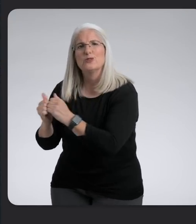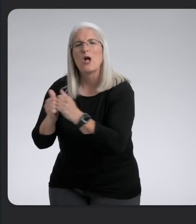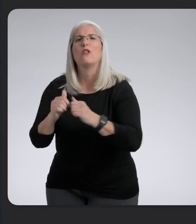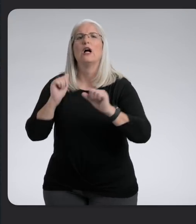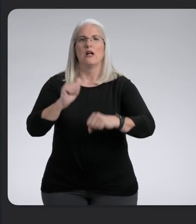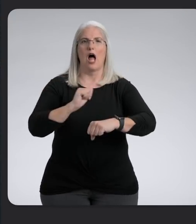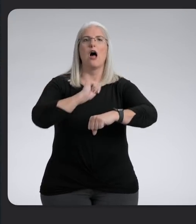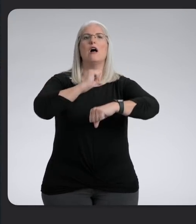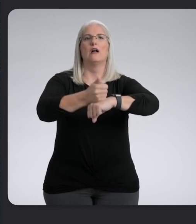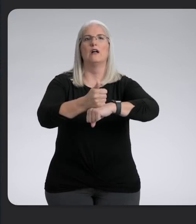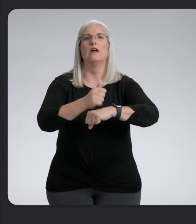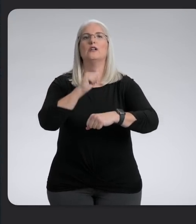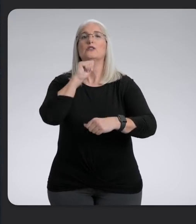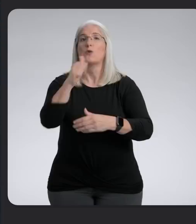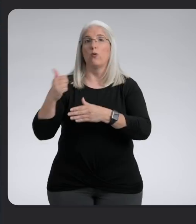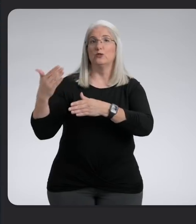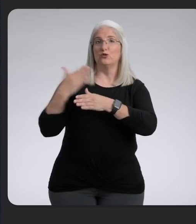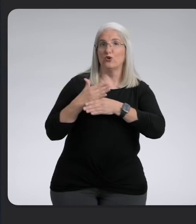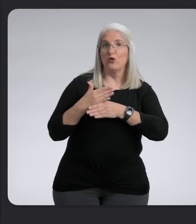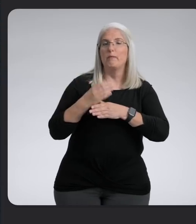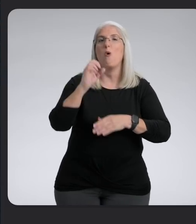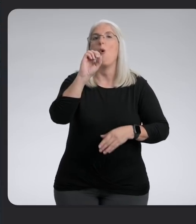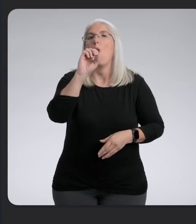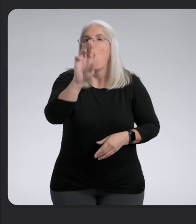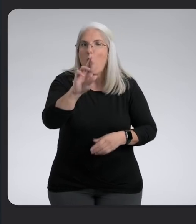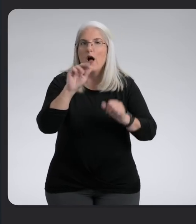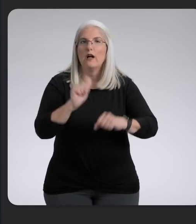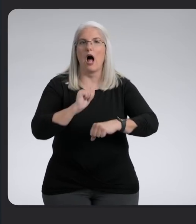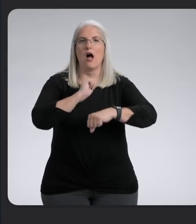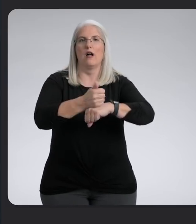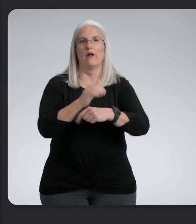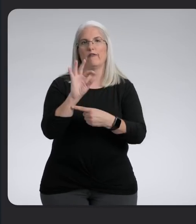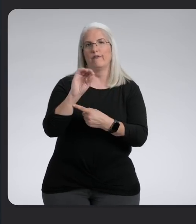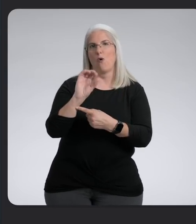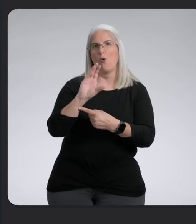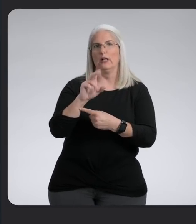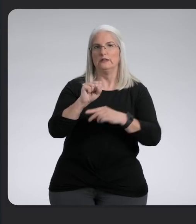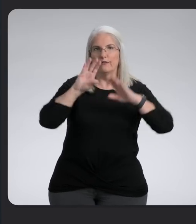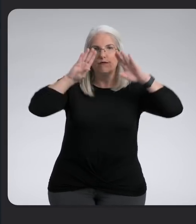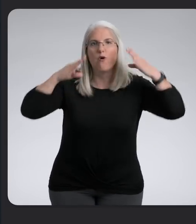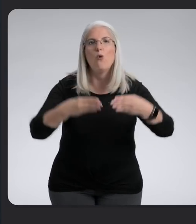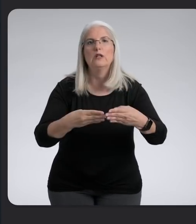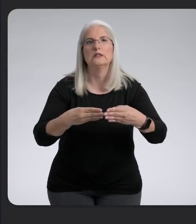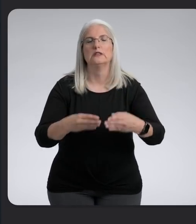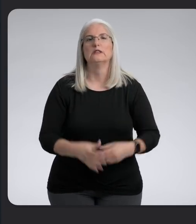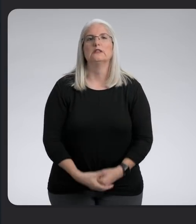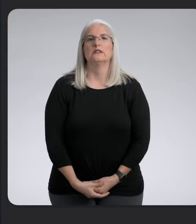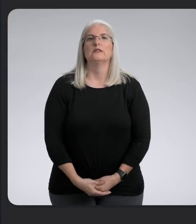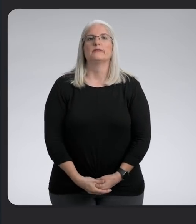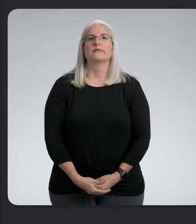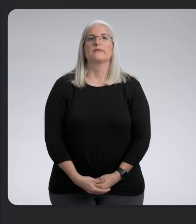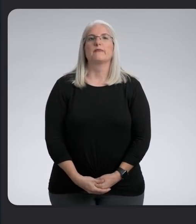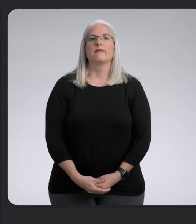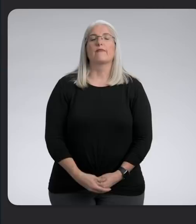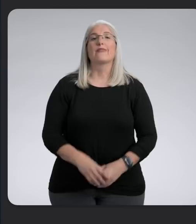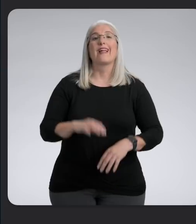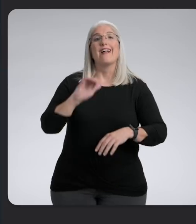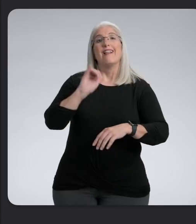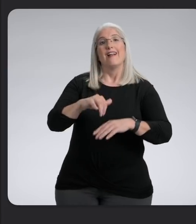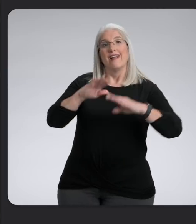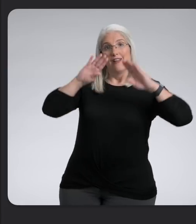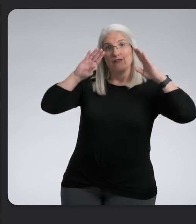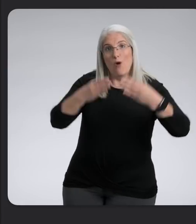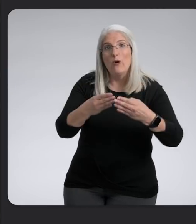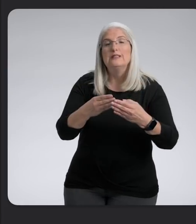or strike more of a balance with Focus. Focus is a new way to match your device to your current